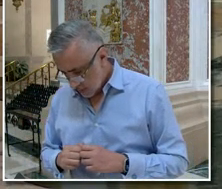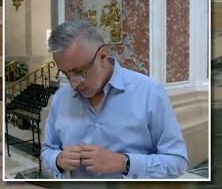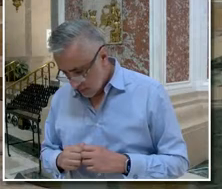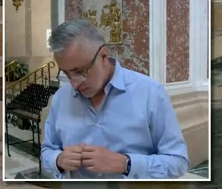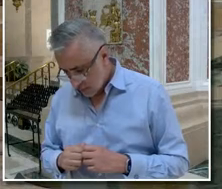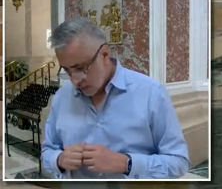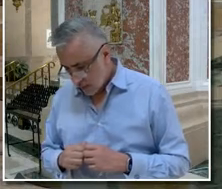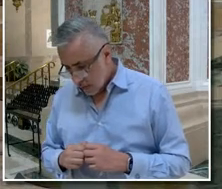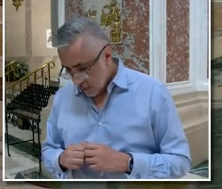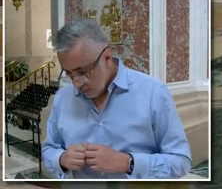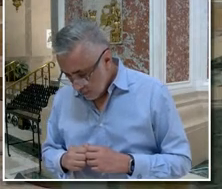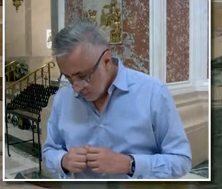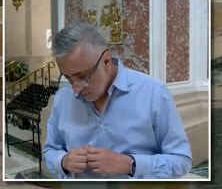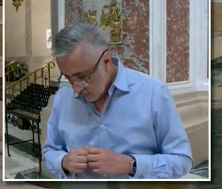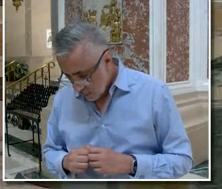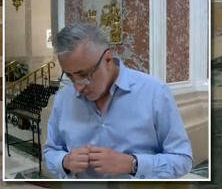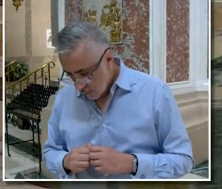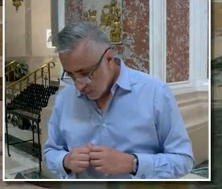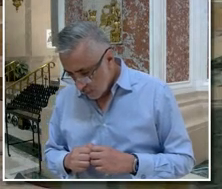For those who have